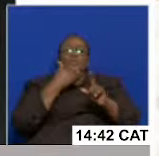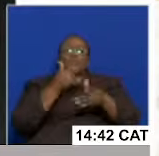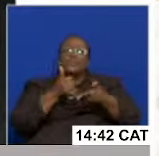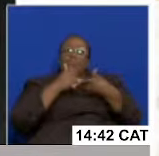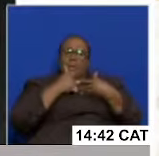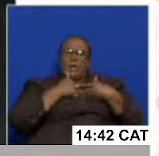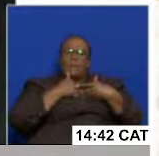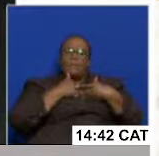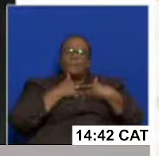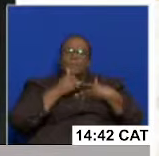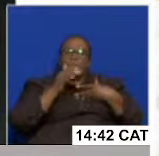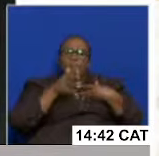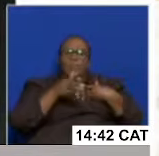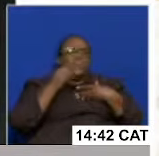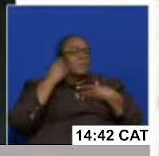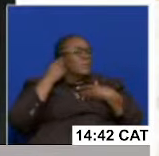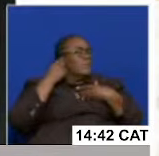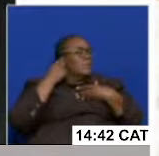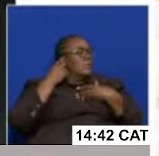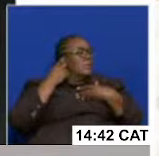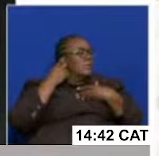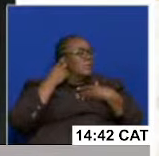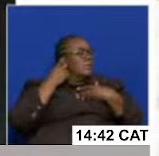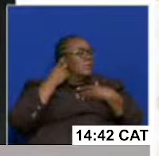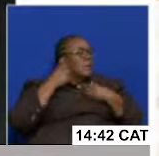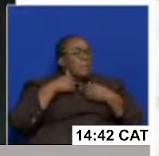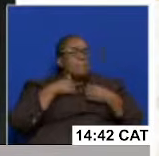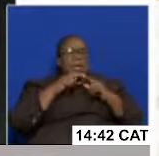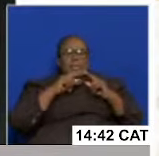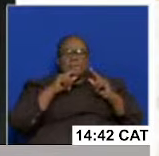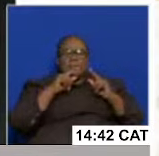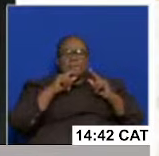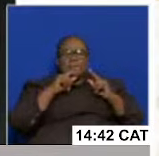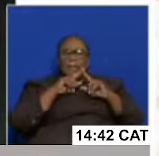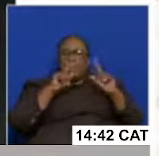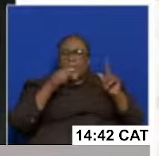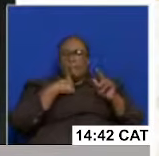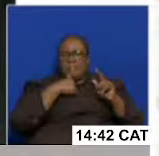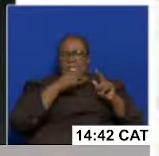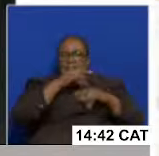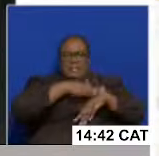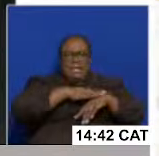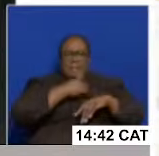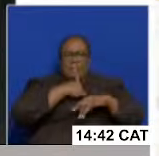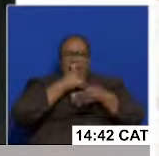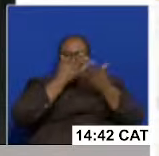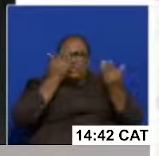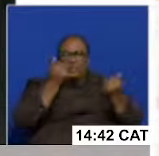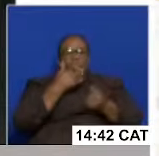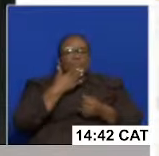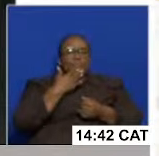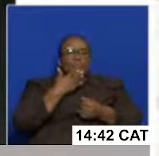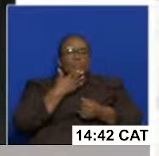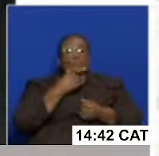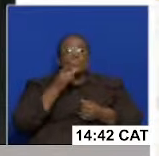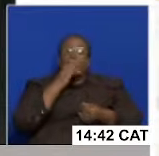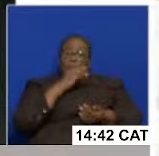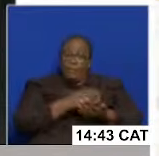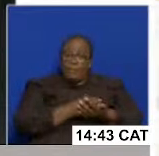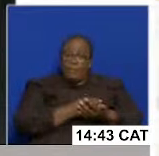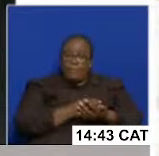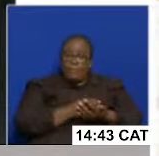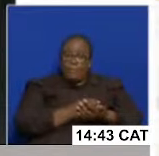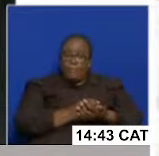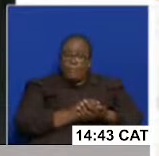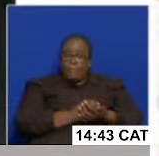I don't know who was in mind at the time. So you do confirm that you are saying you will get